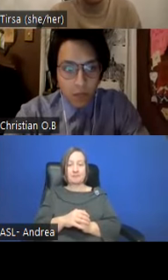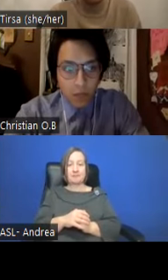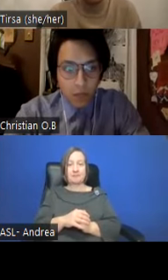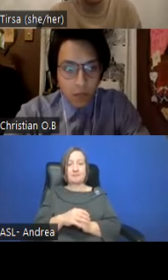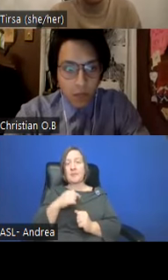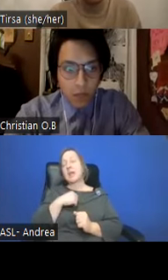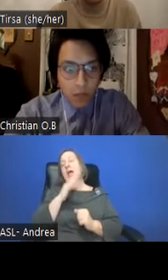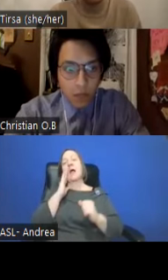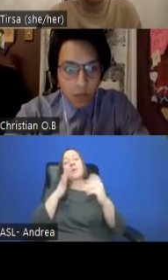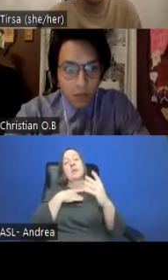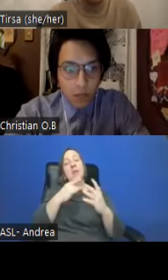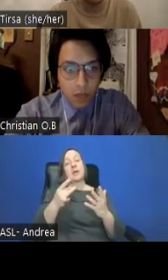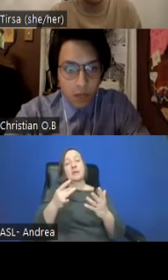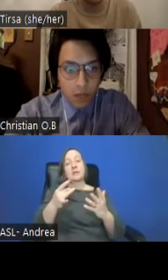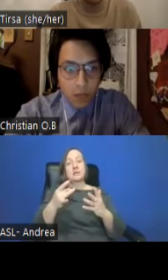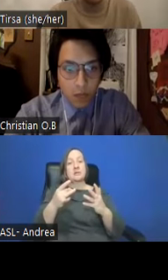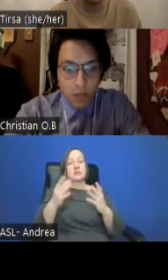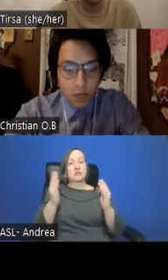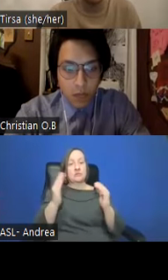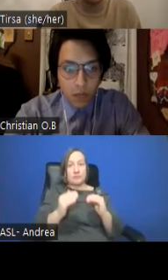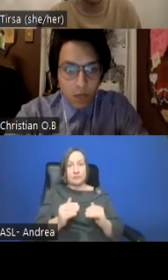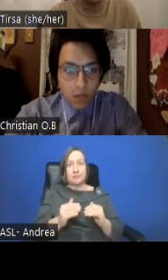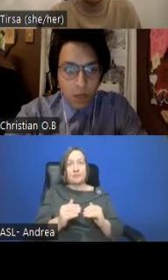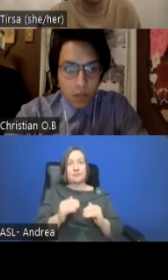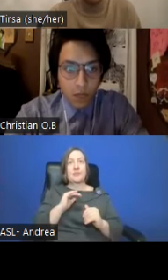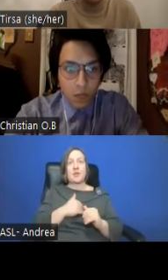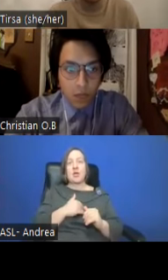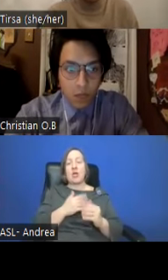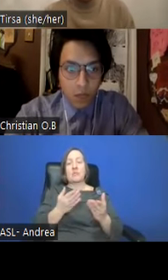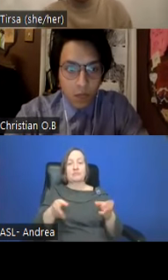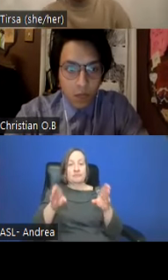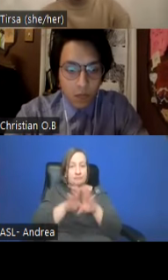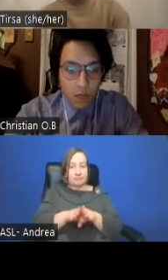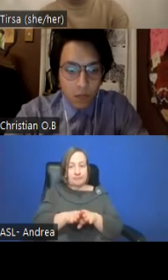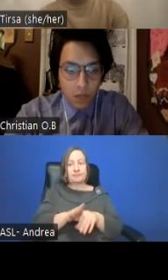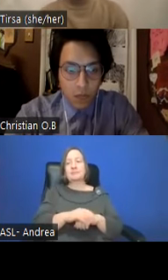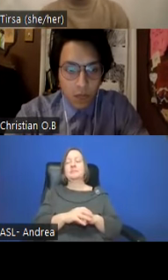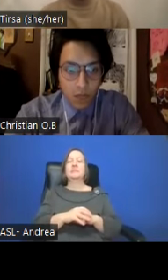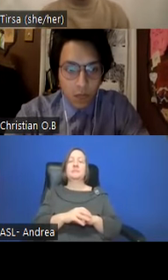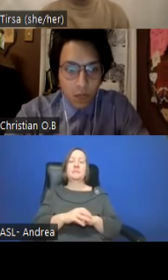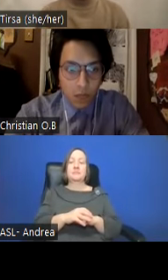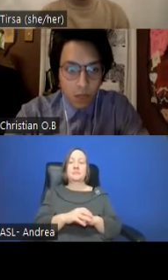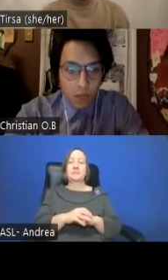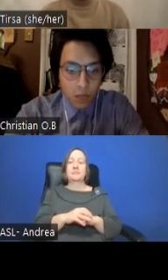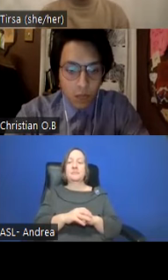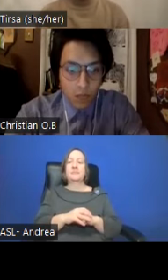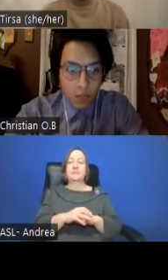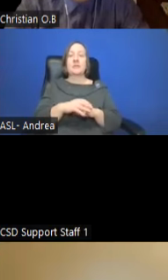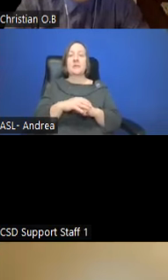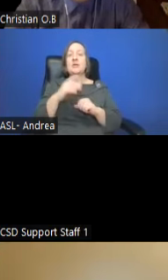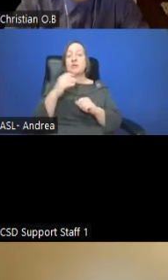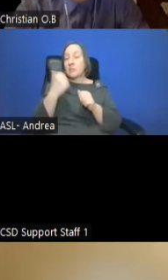I would like to then move to our conclusion. As a reminder, you can